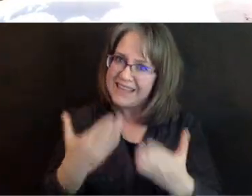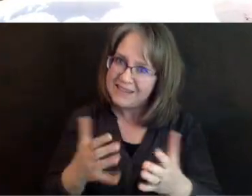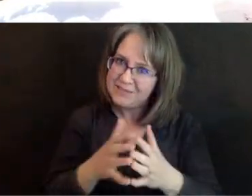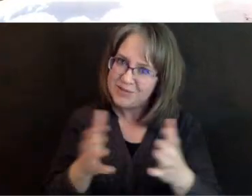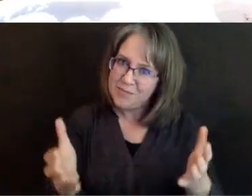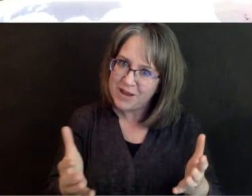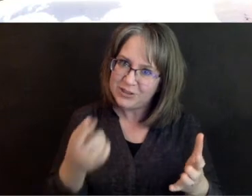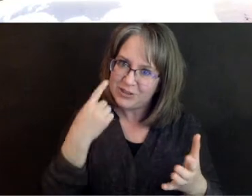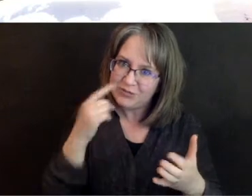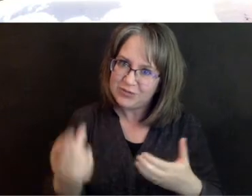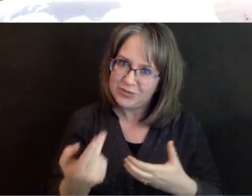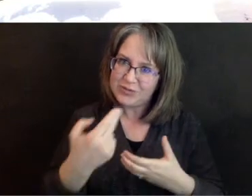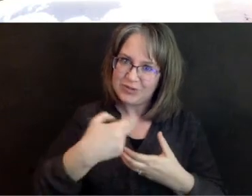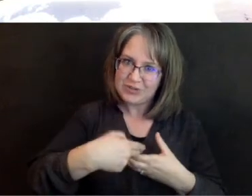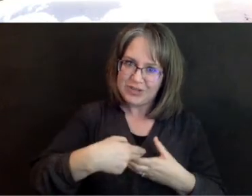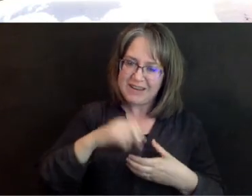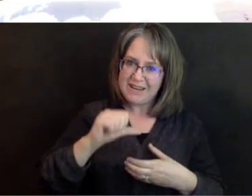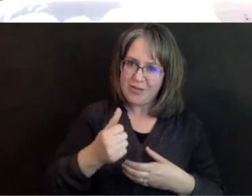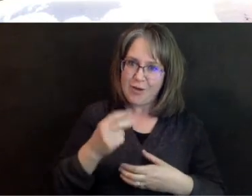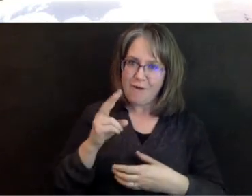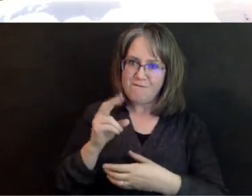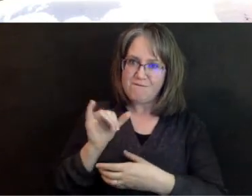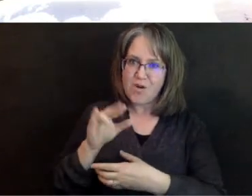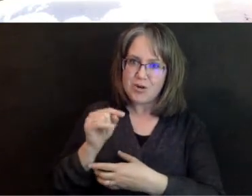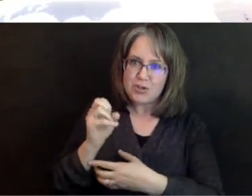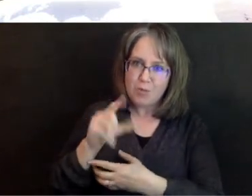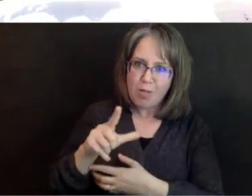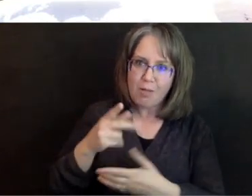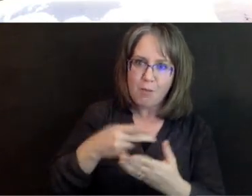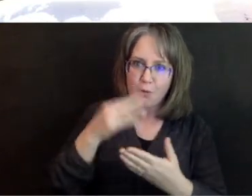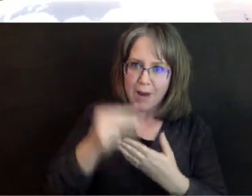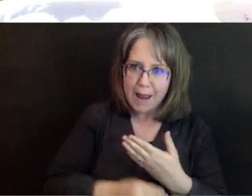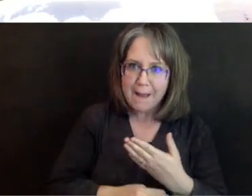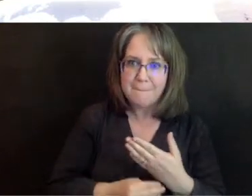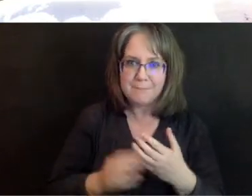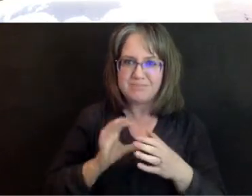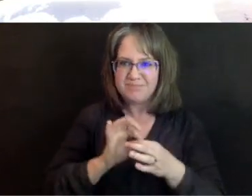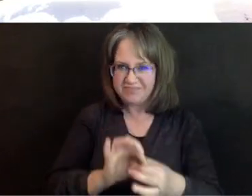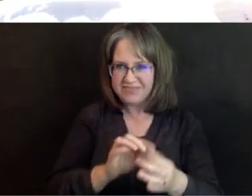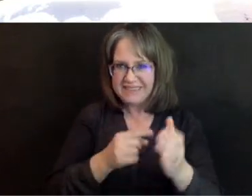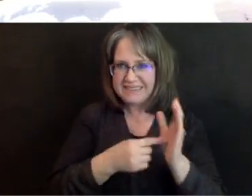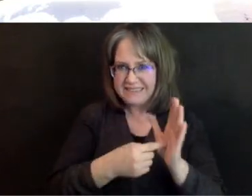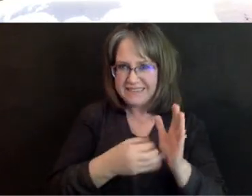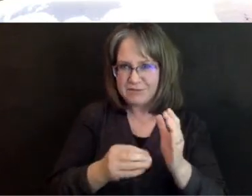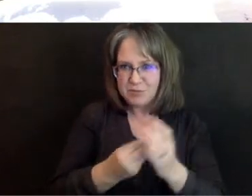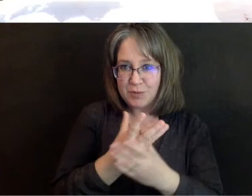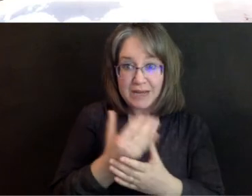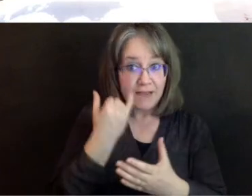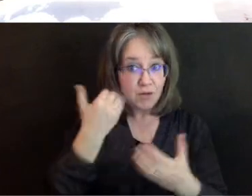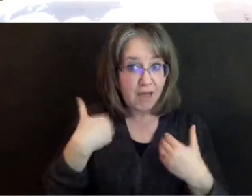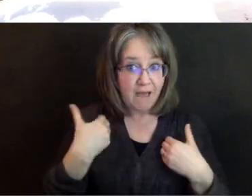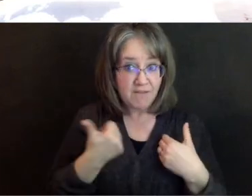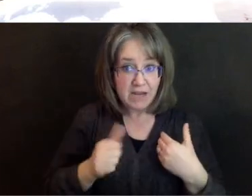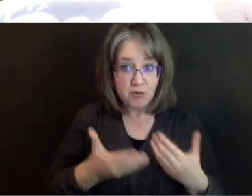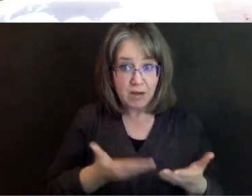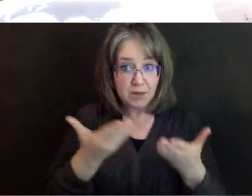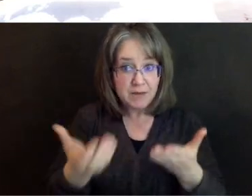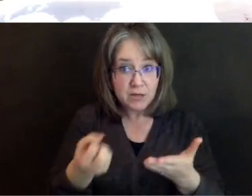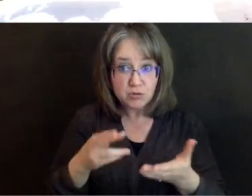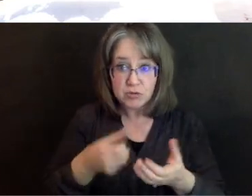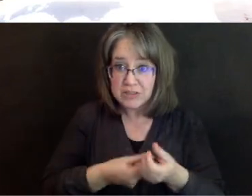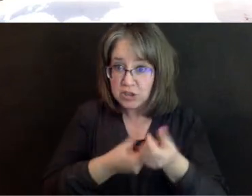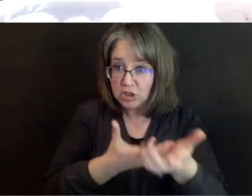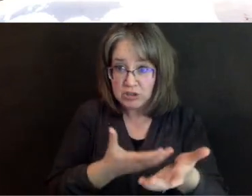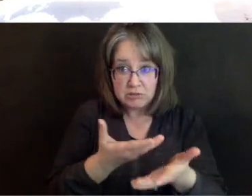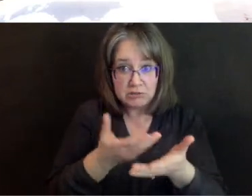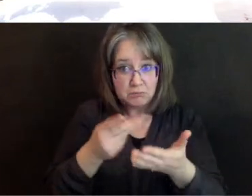so much for tuning in to another virtual program, this time on Signs of Spring. If you have any recommendations or suggestions on